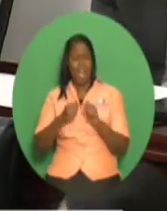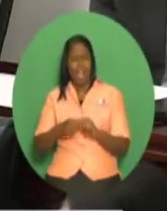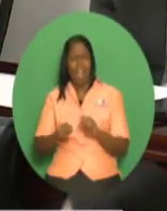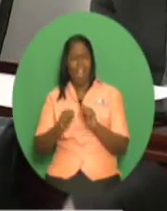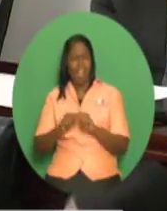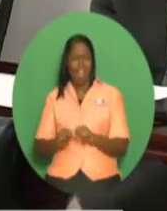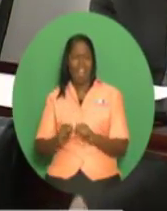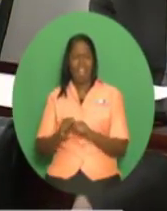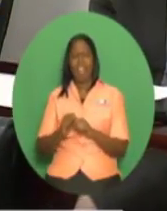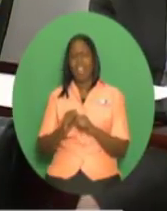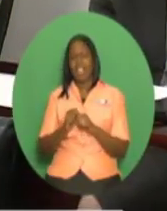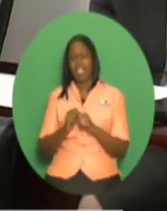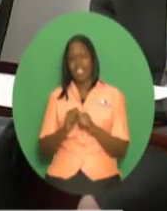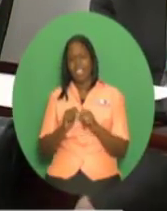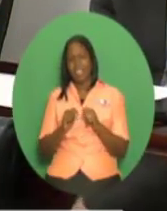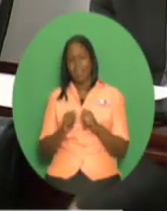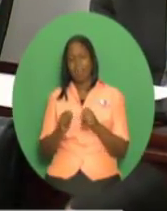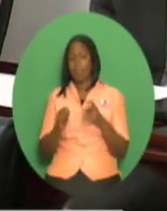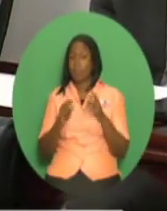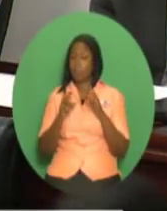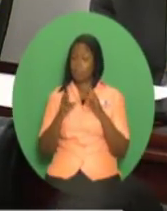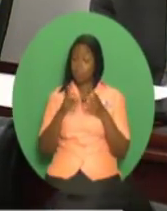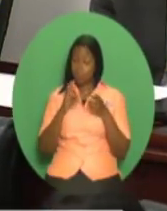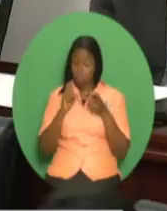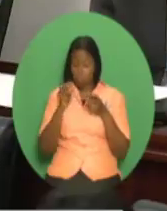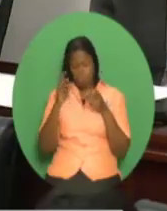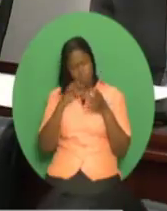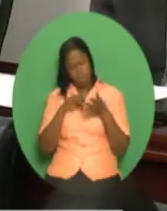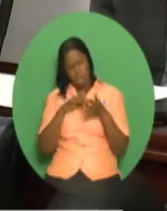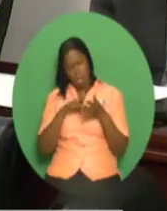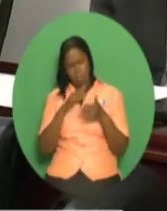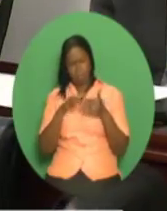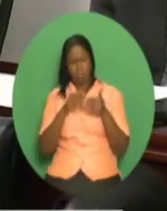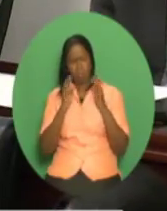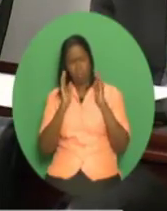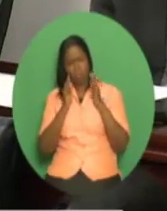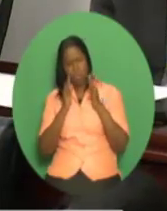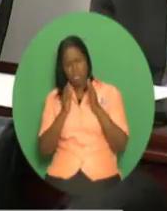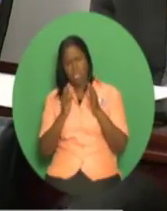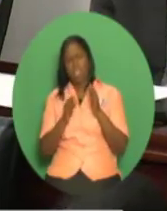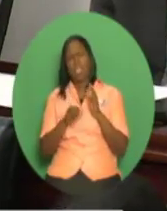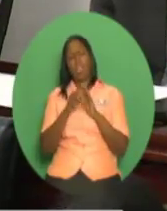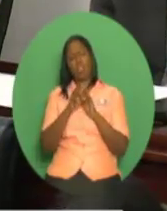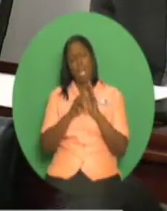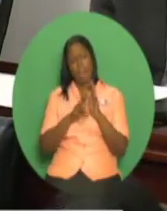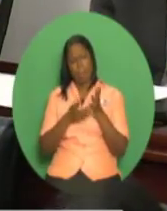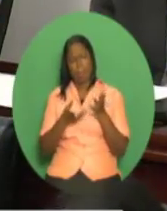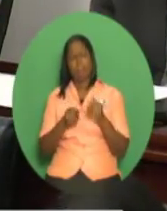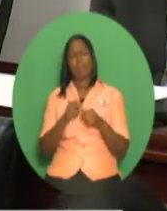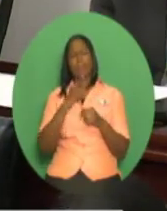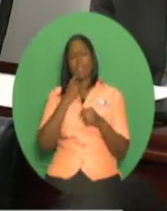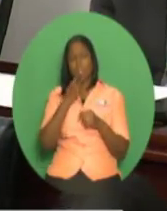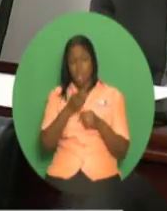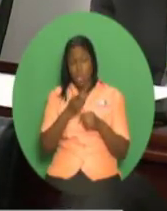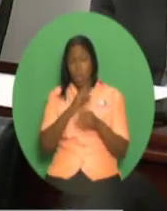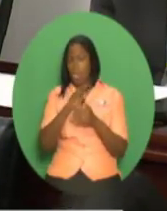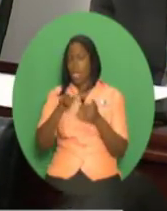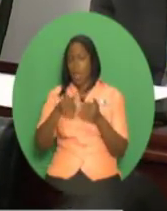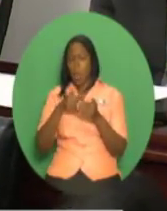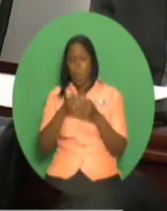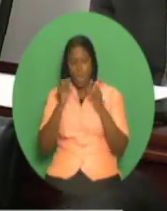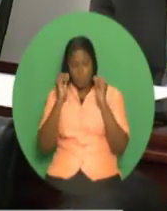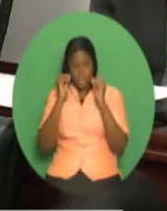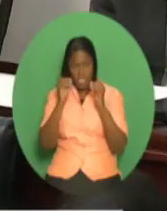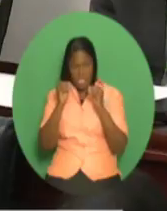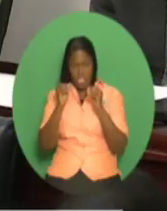to look at the curriculum that is now being offered to ensure that what is being taught to our